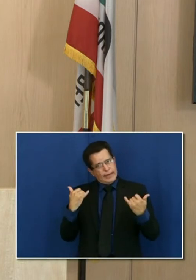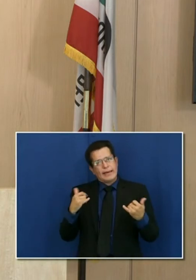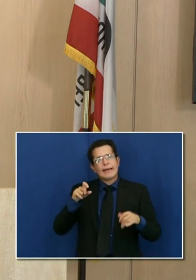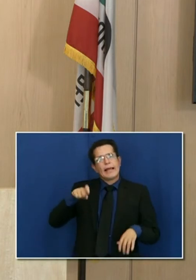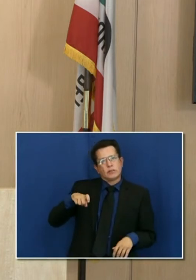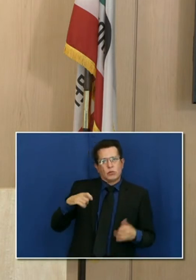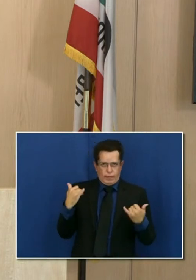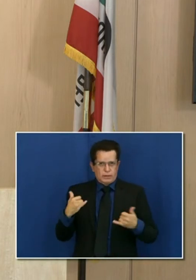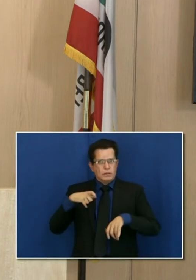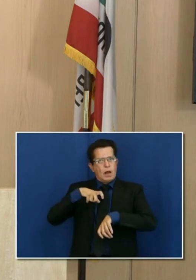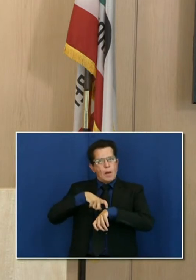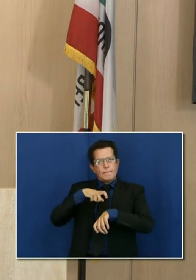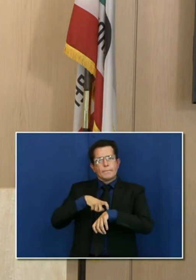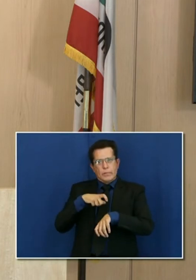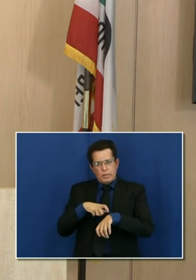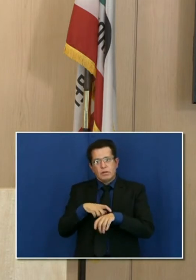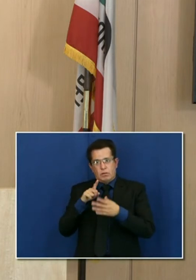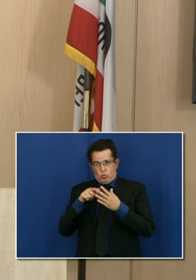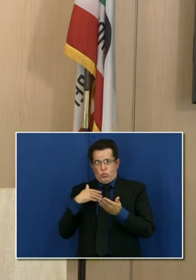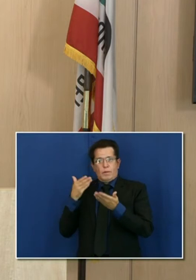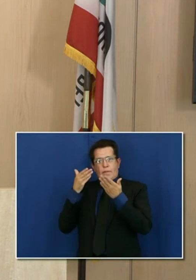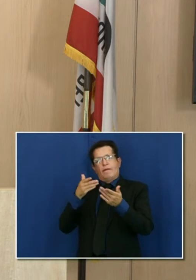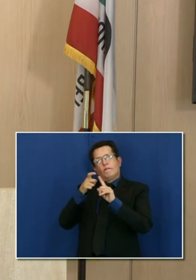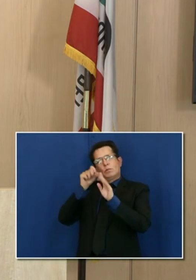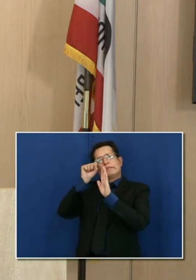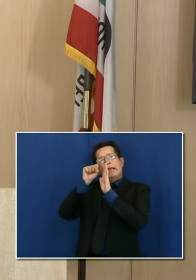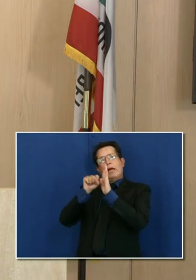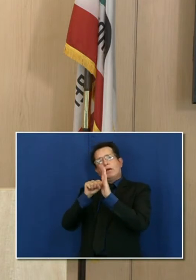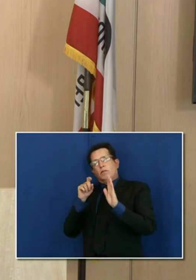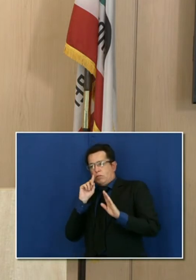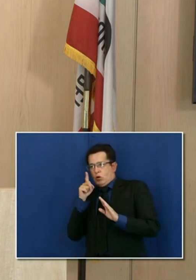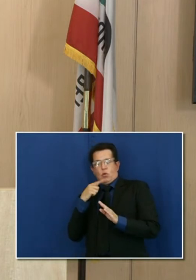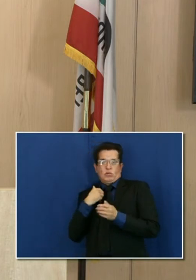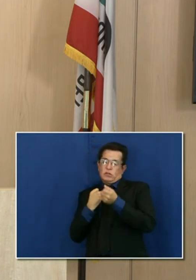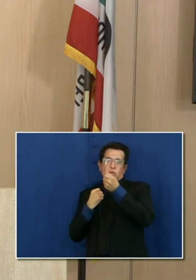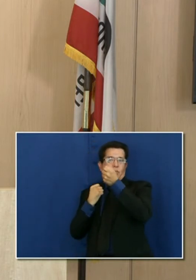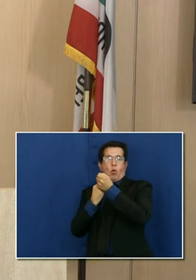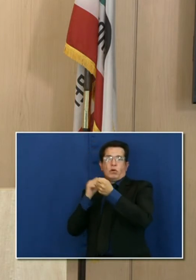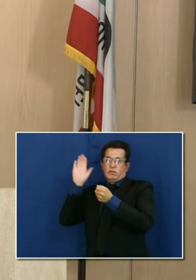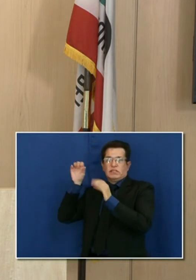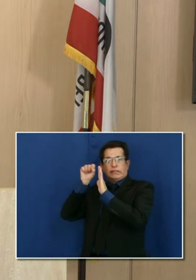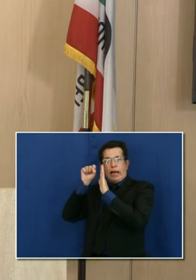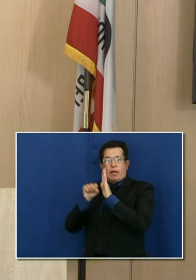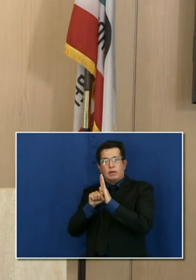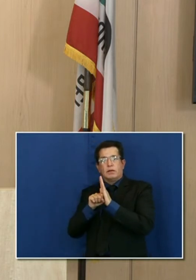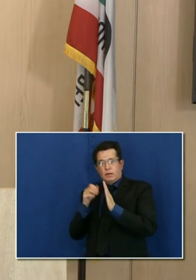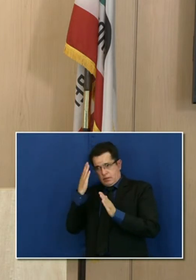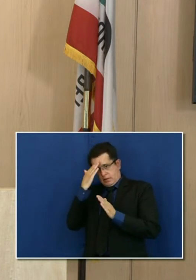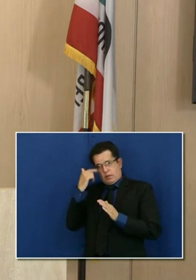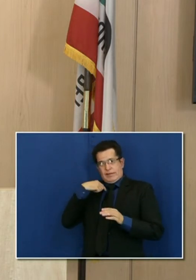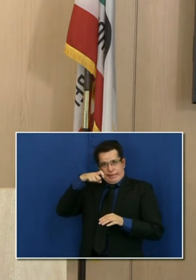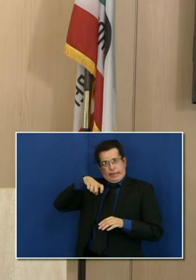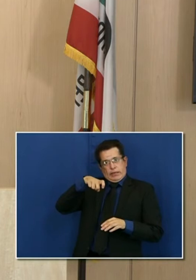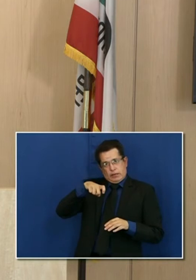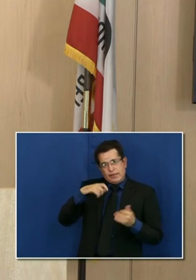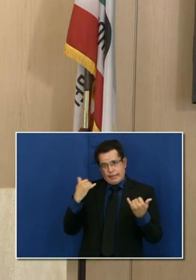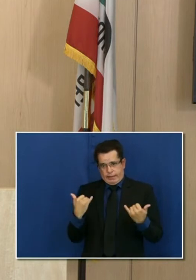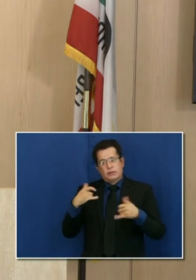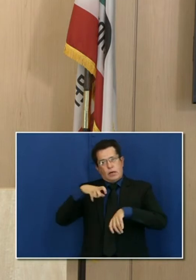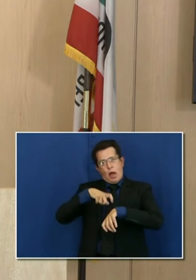time. The actions that have been recommended by the state, we are in support of those actions because they are needed at this